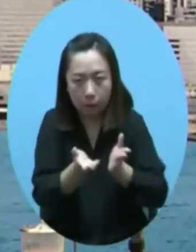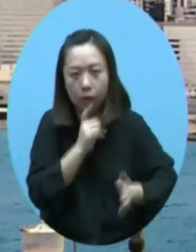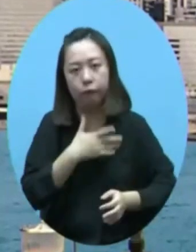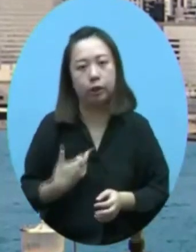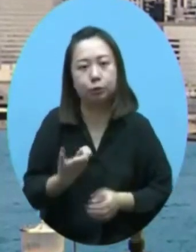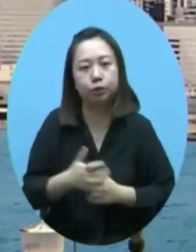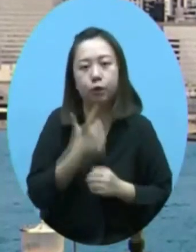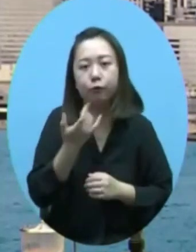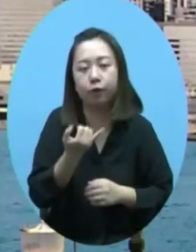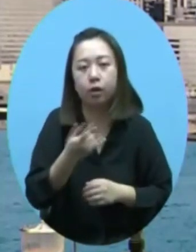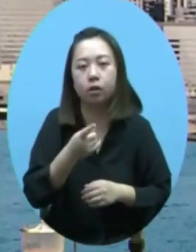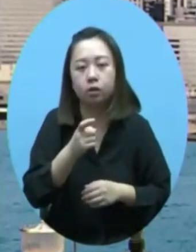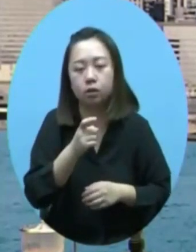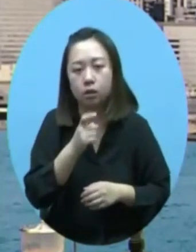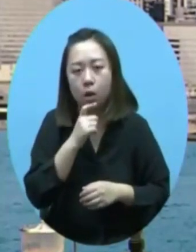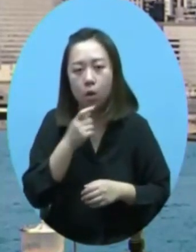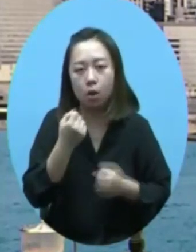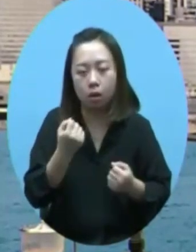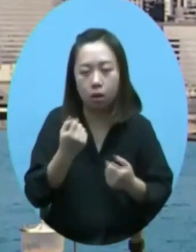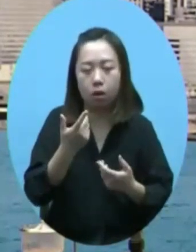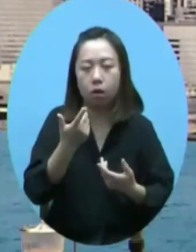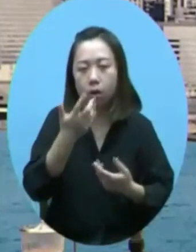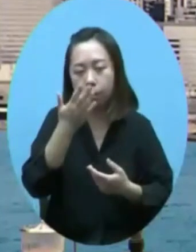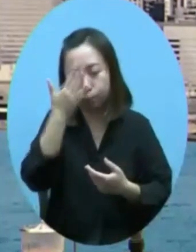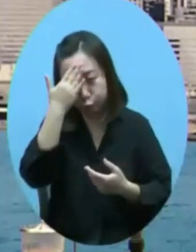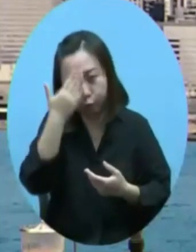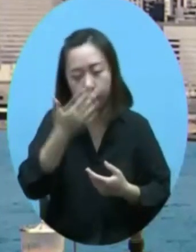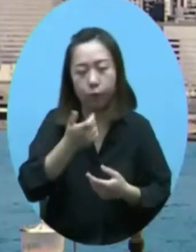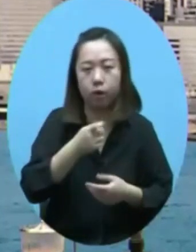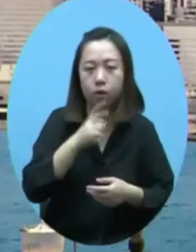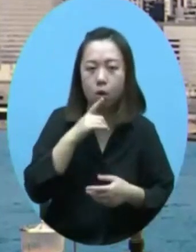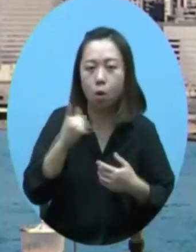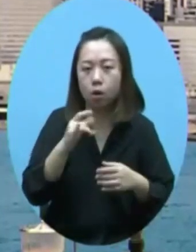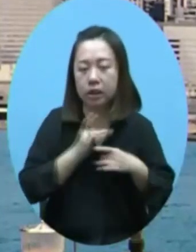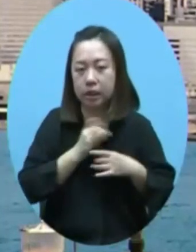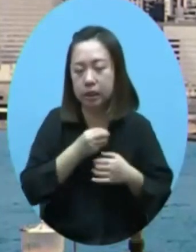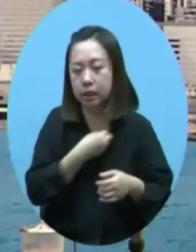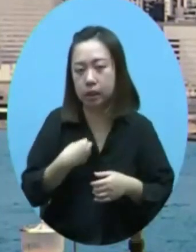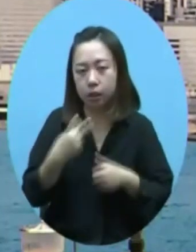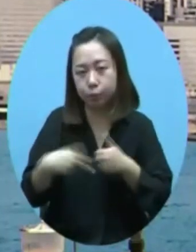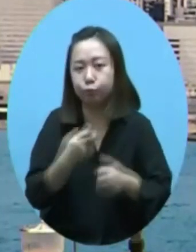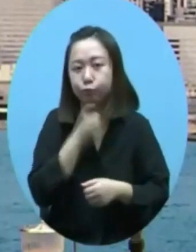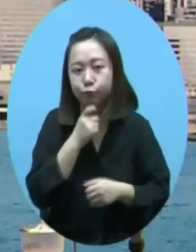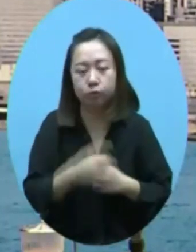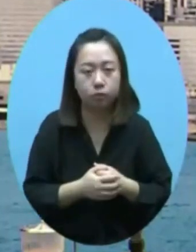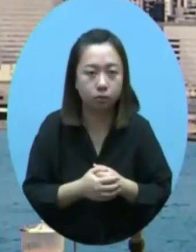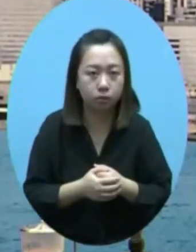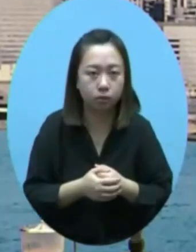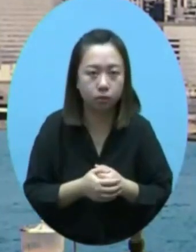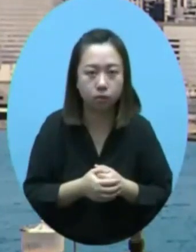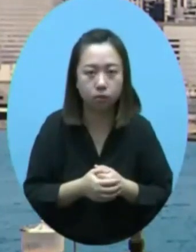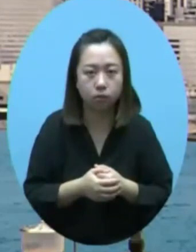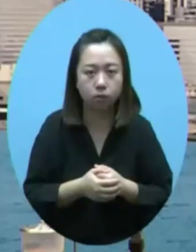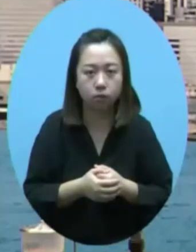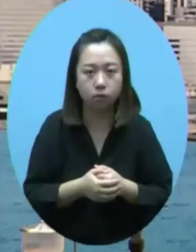And they were only tested through test of saliva sample. Some of them are very minor symptoms and may have visited a private